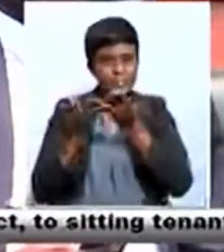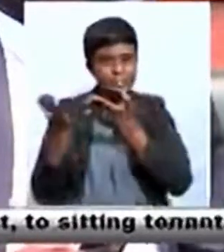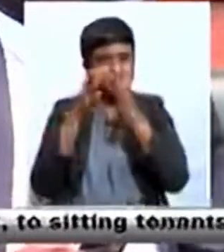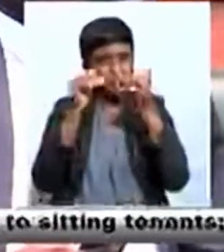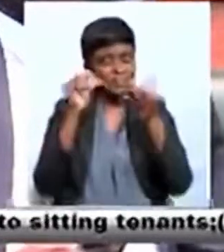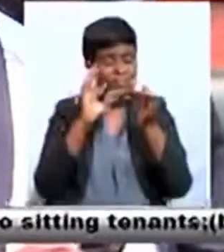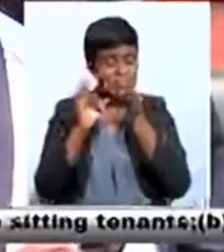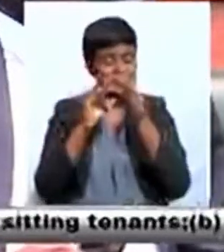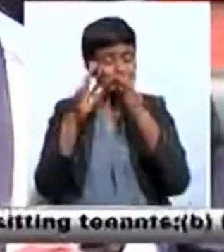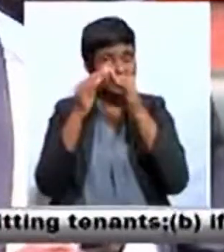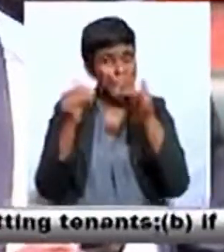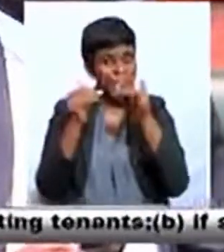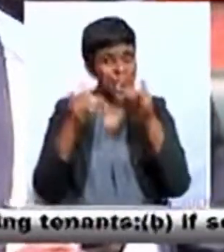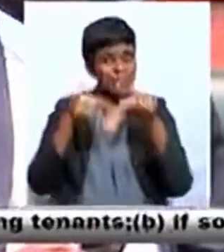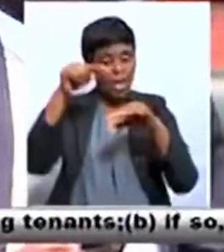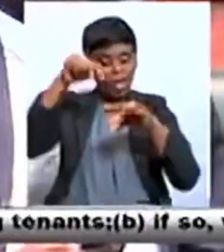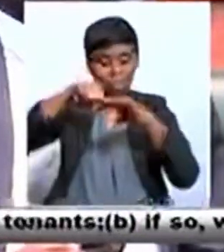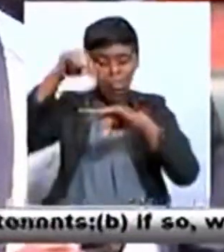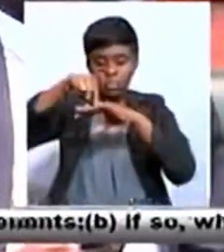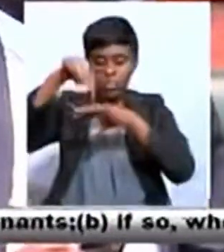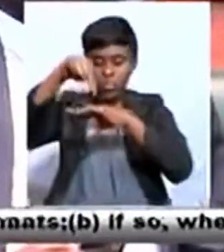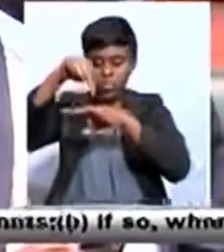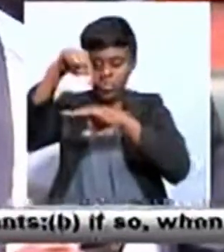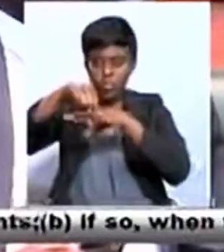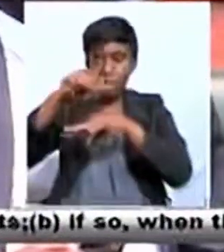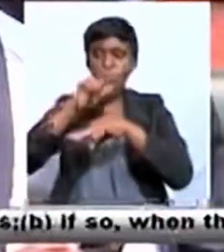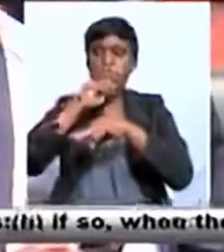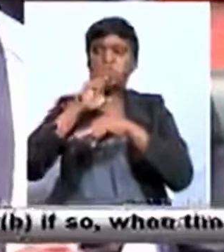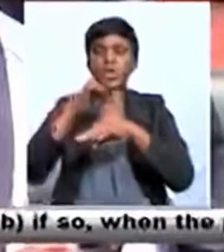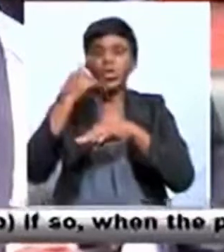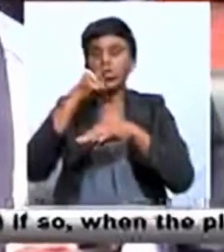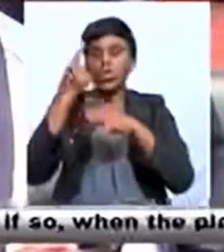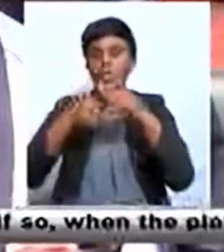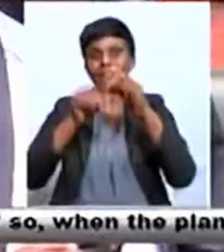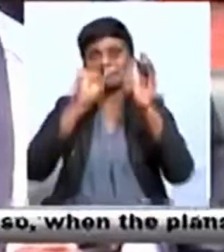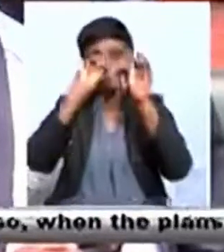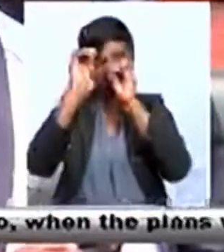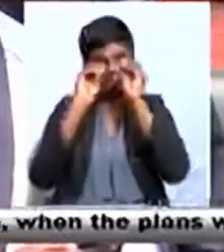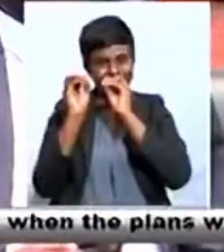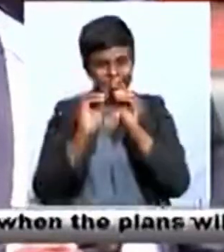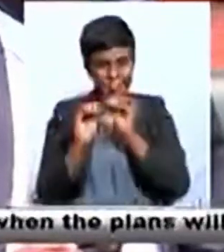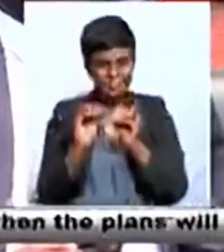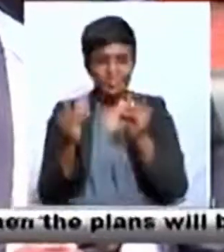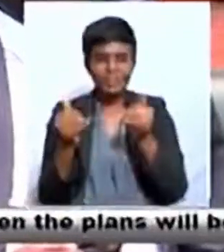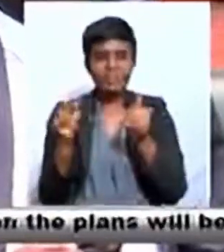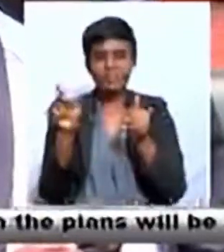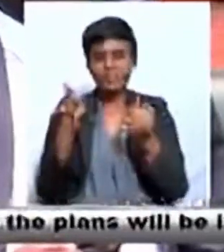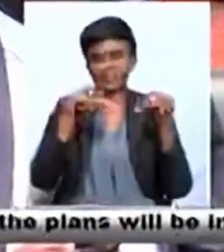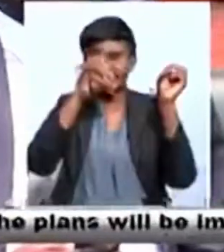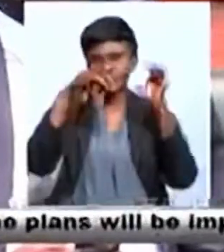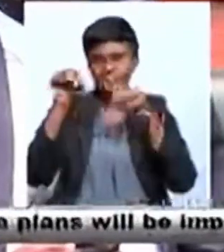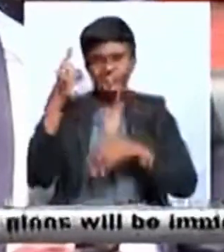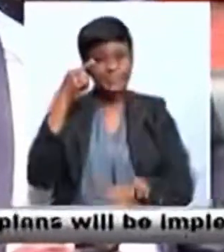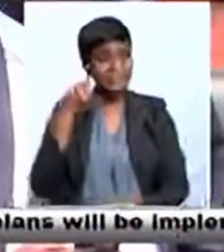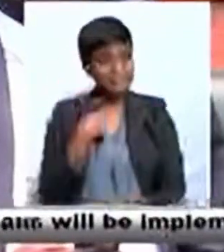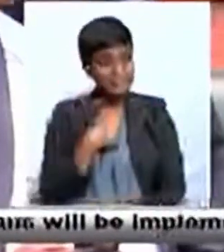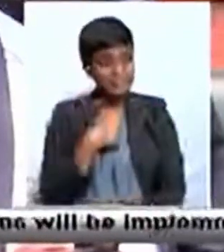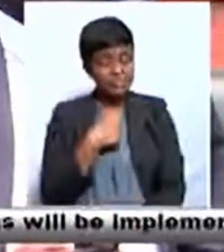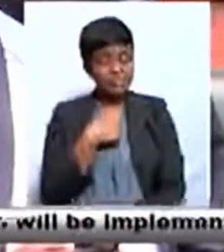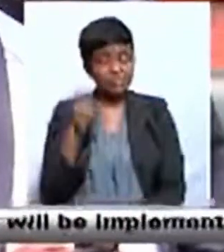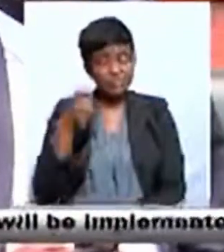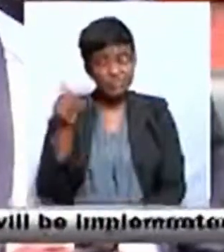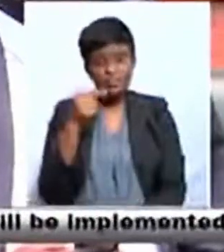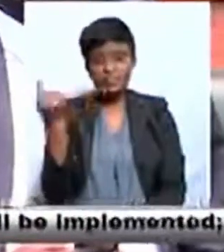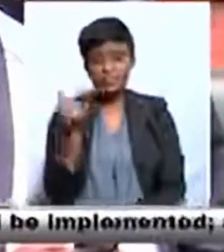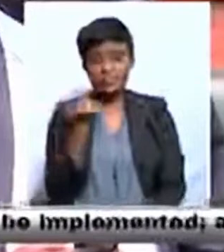the house is leaking, it's the owner that would do that. So ZESCO is, to me, ZESCO is